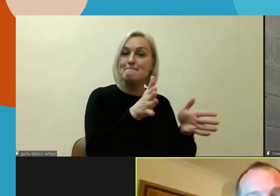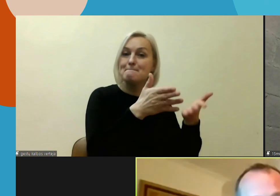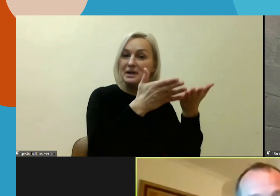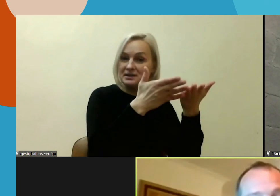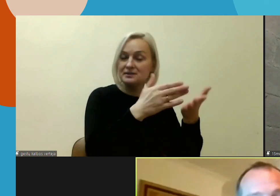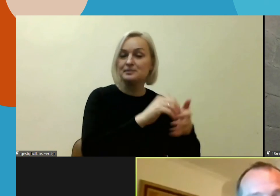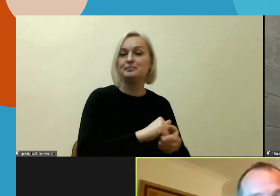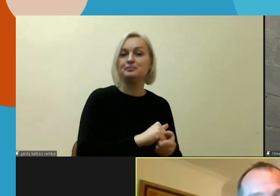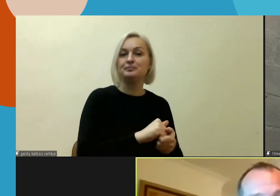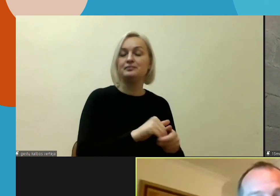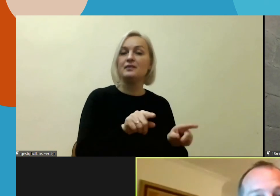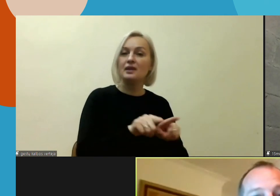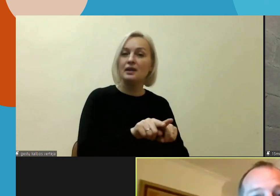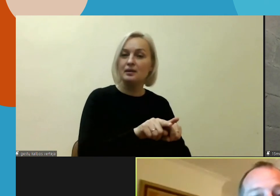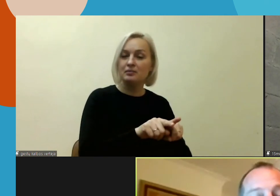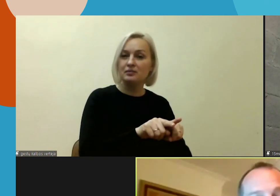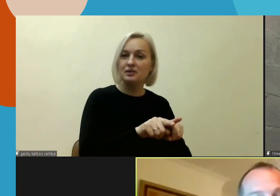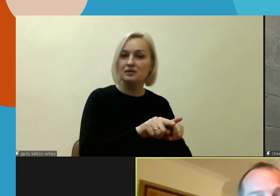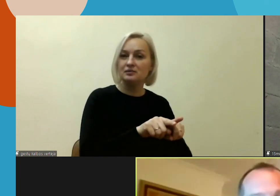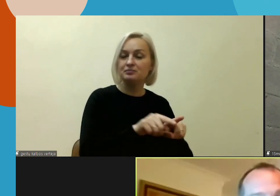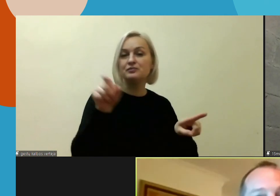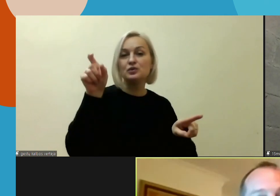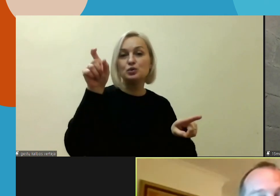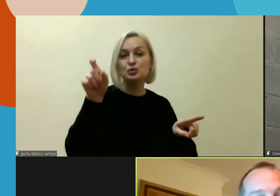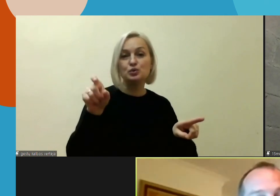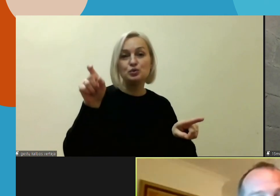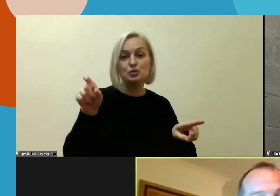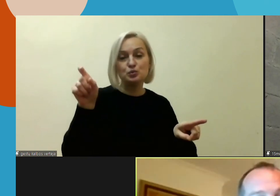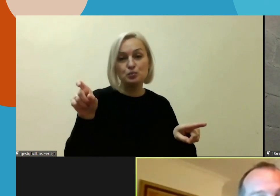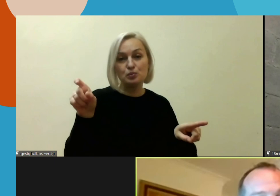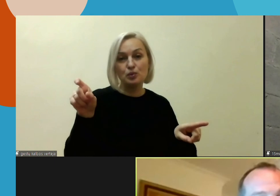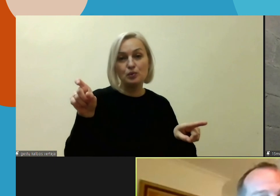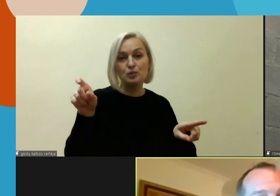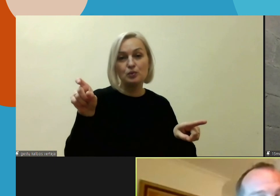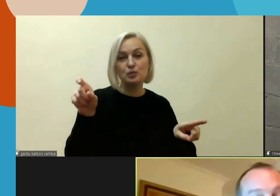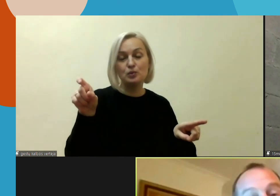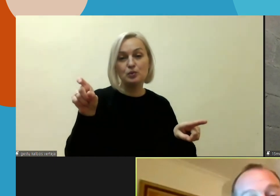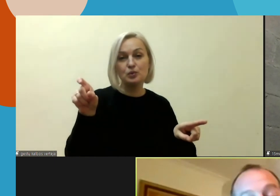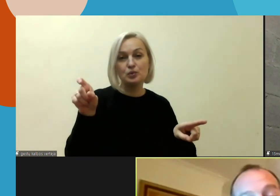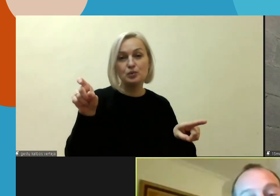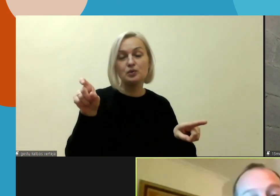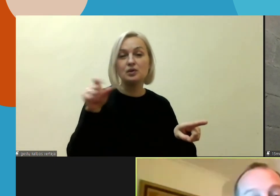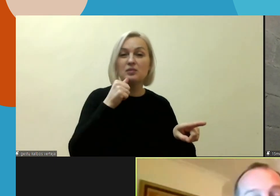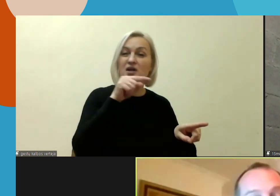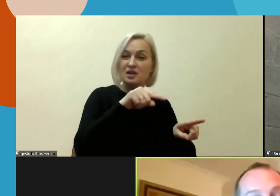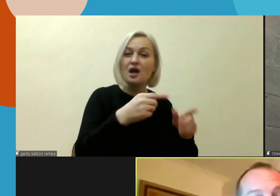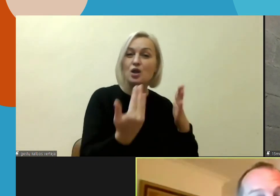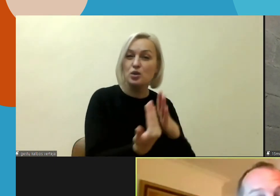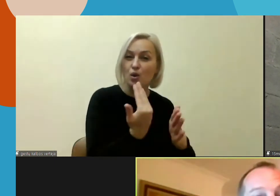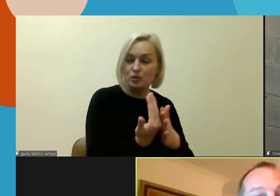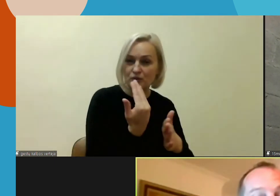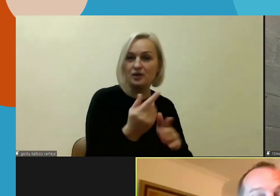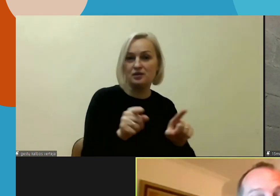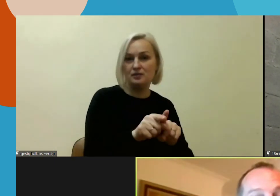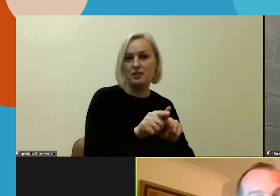critical friends engaging with them rather than as a threat, because that's where we have gotten to now with the